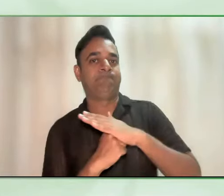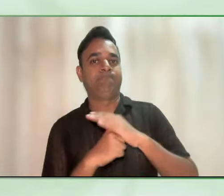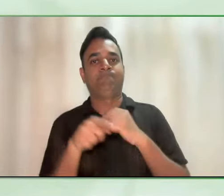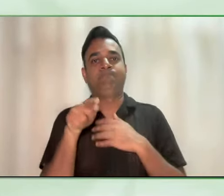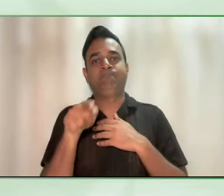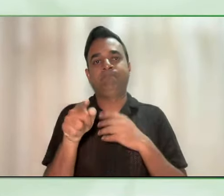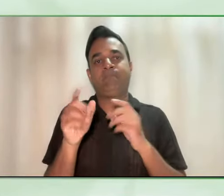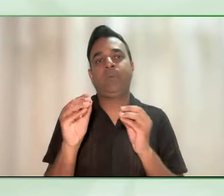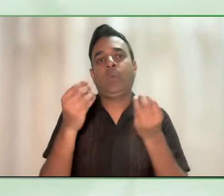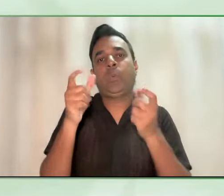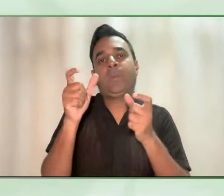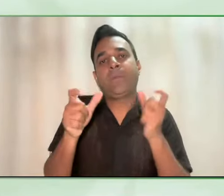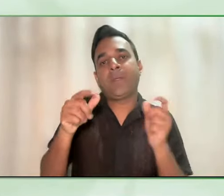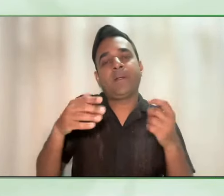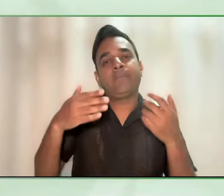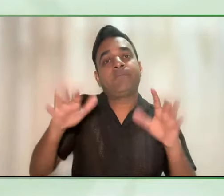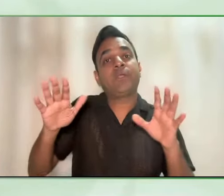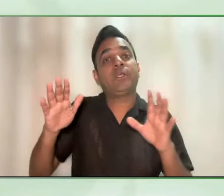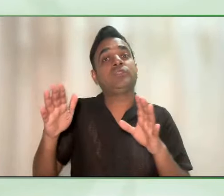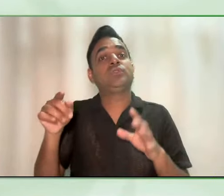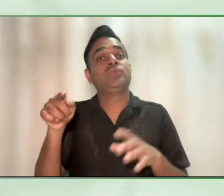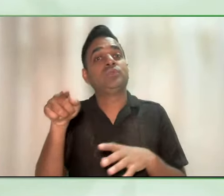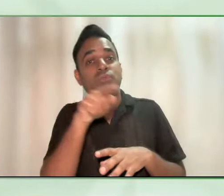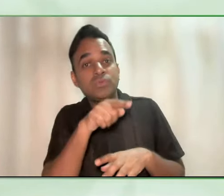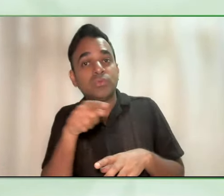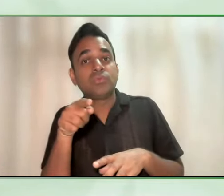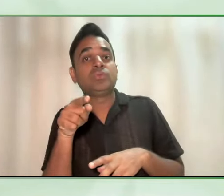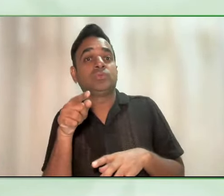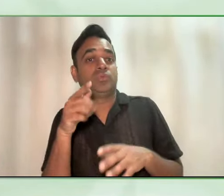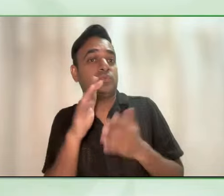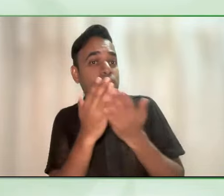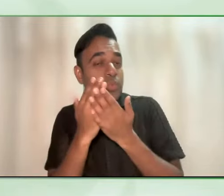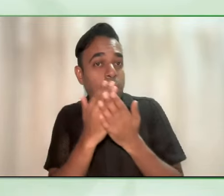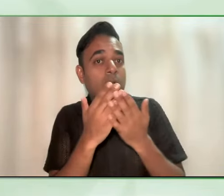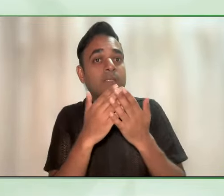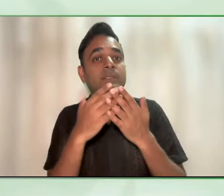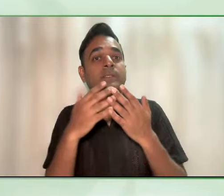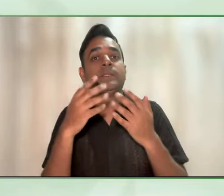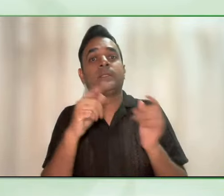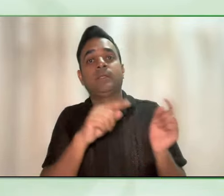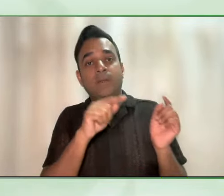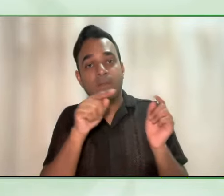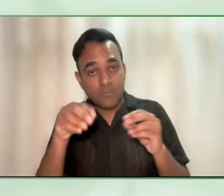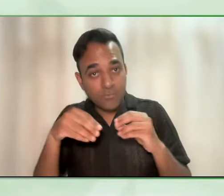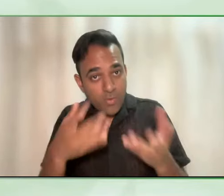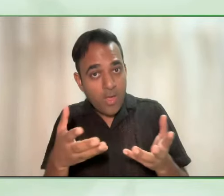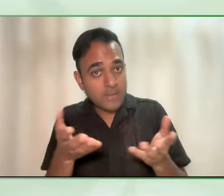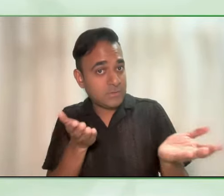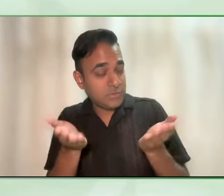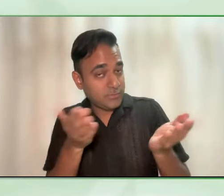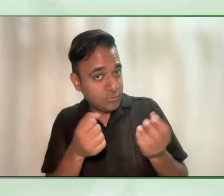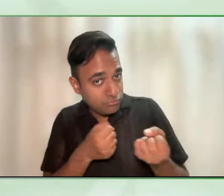continue work for the upskilling and the reskilling of workers with disabilities, and